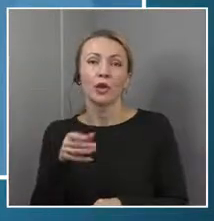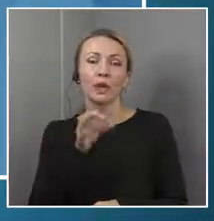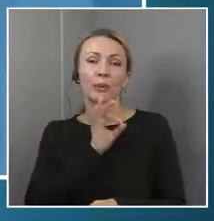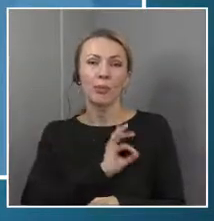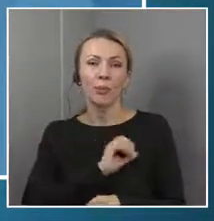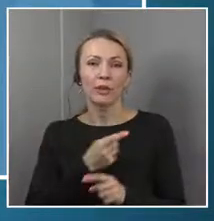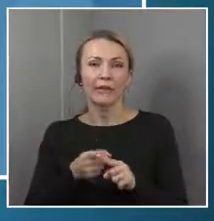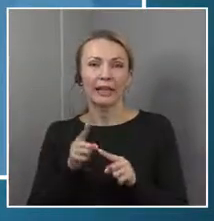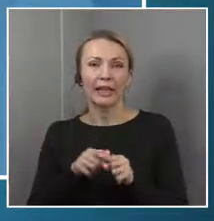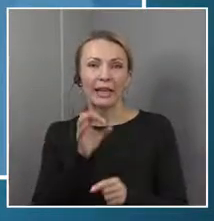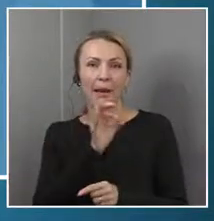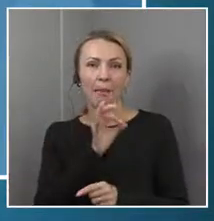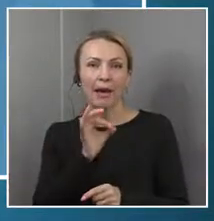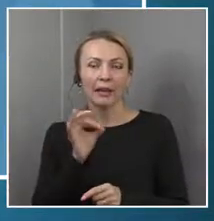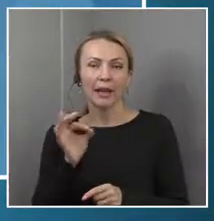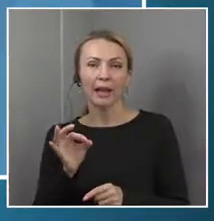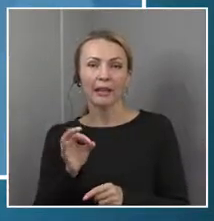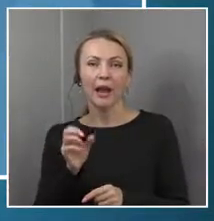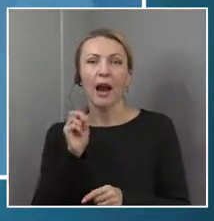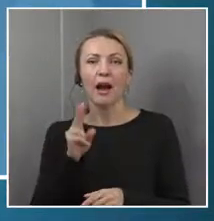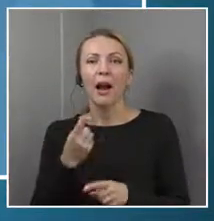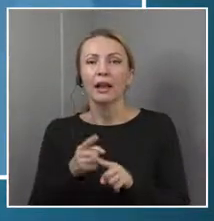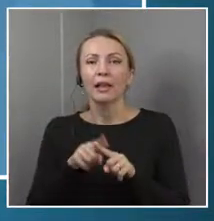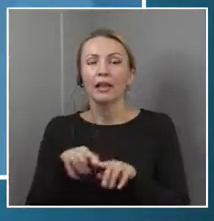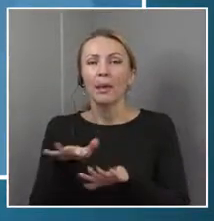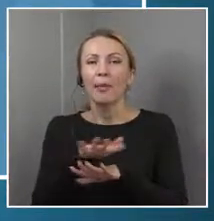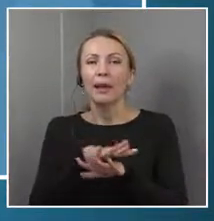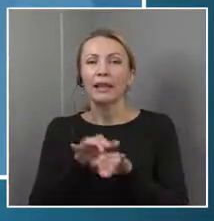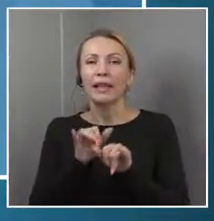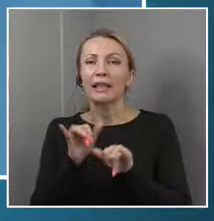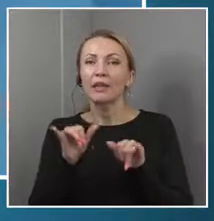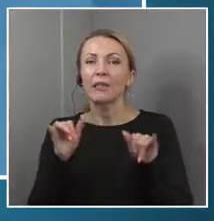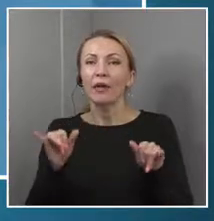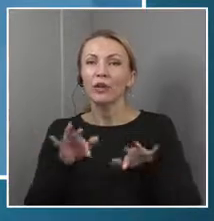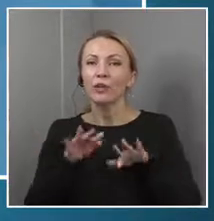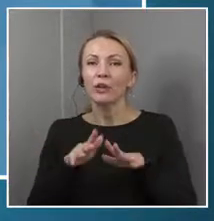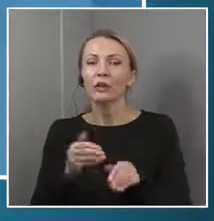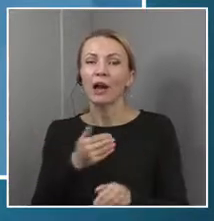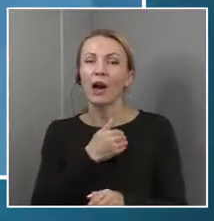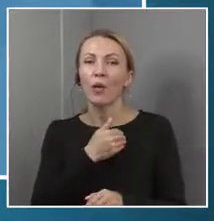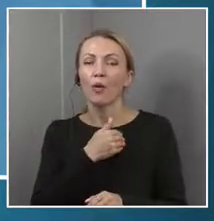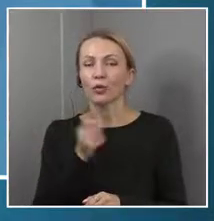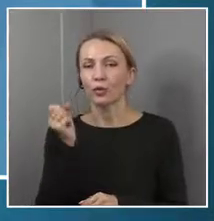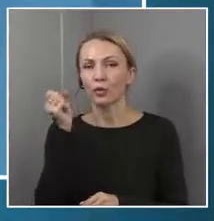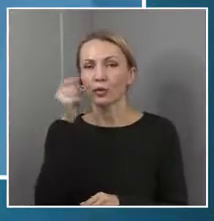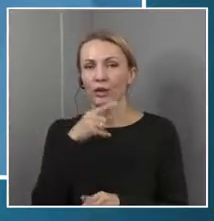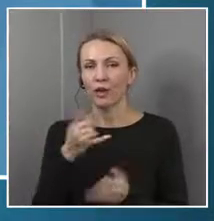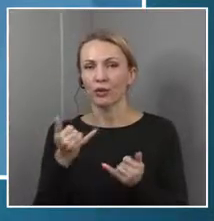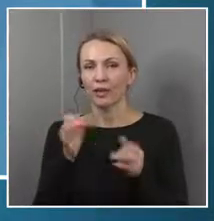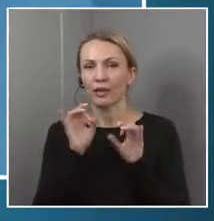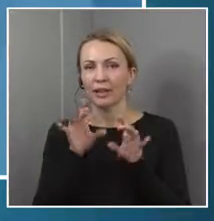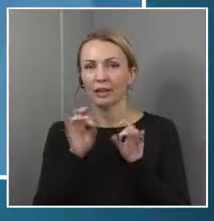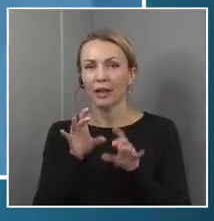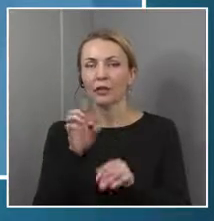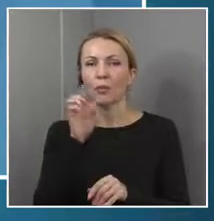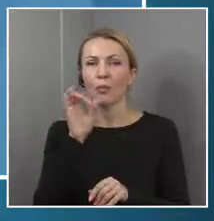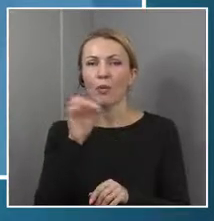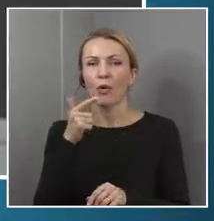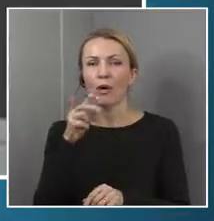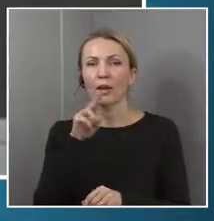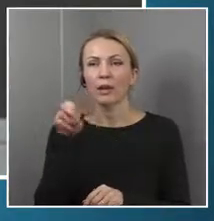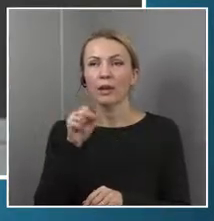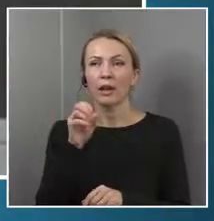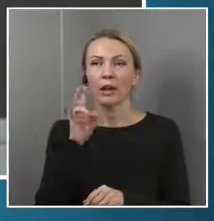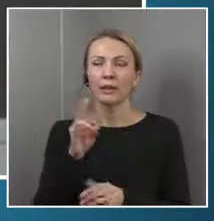We know that these coins used to be in circulation, but that's it. What is happening on this market? Is